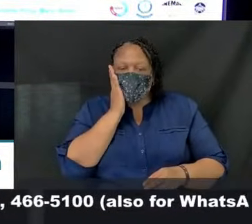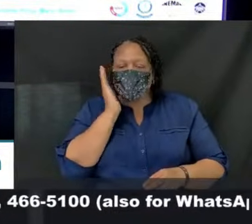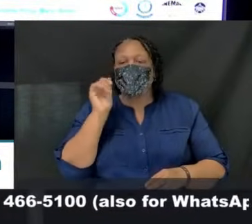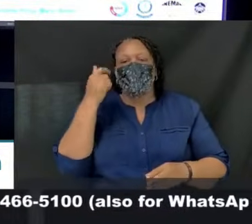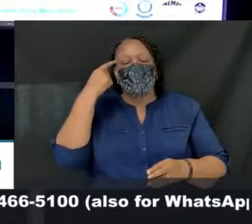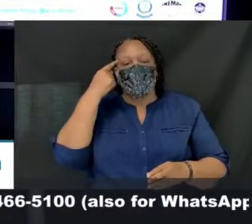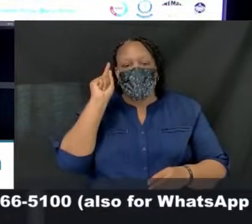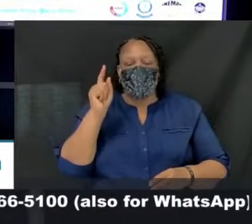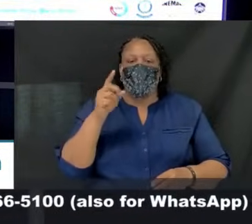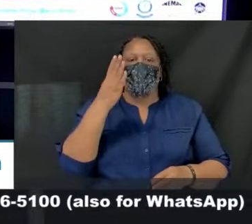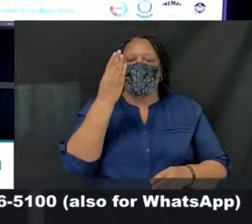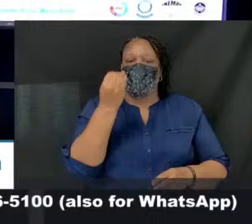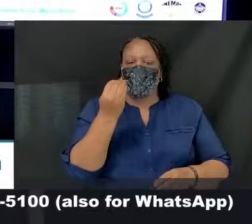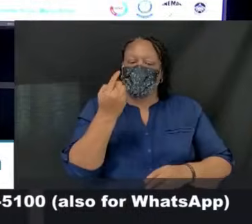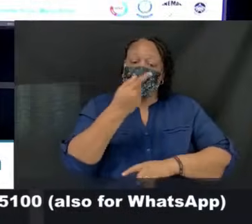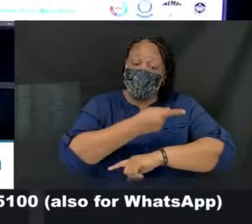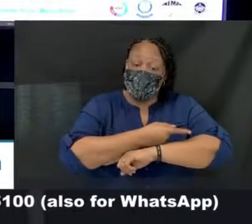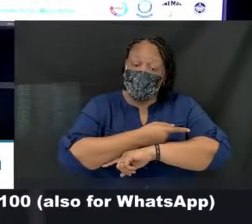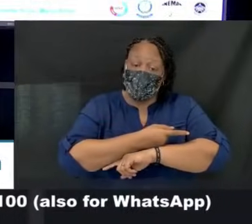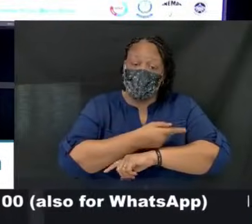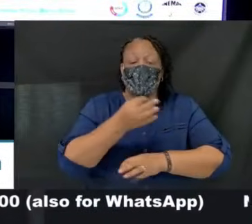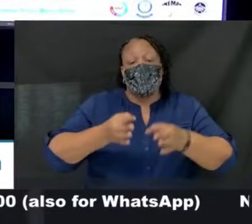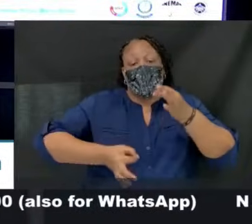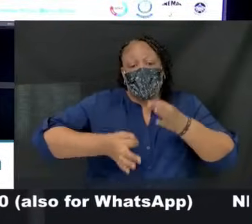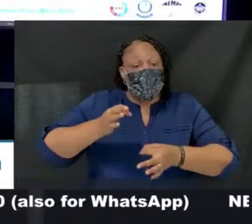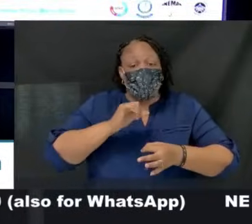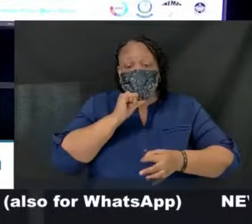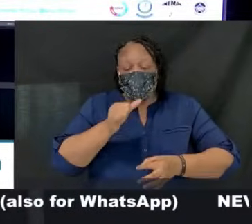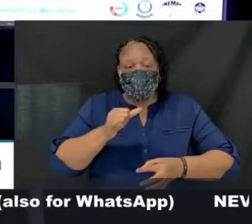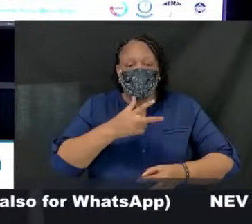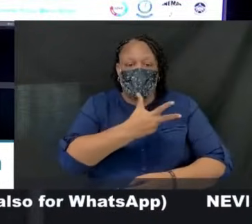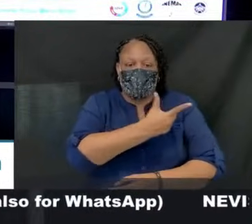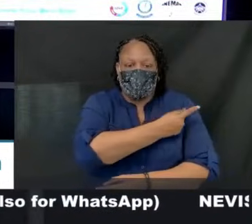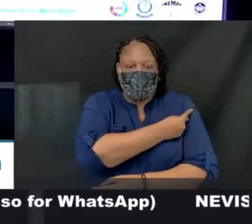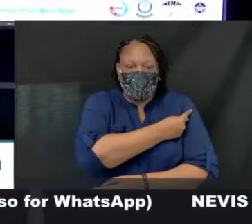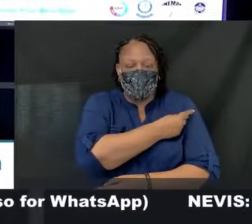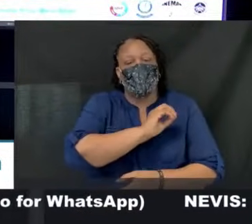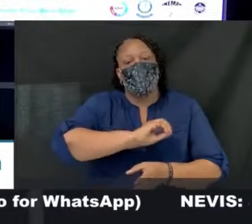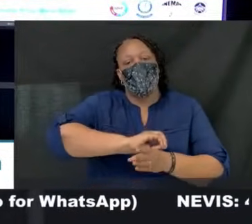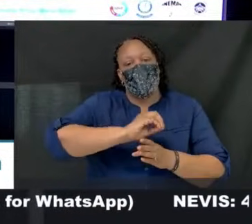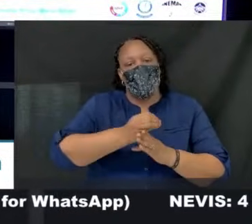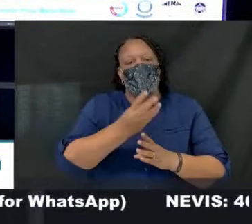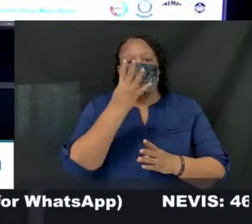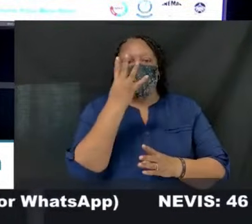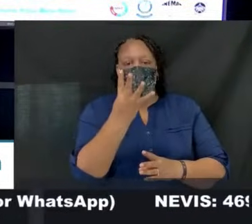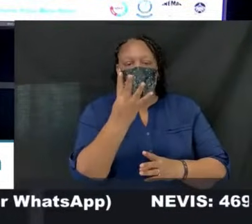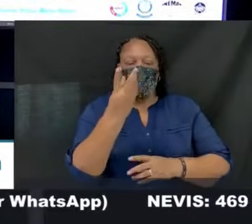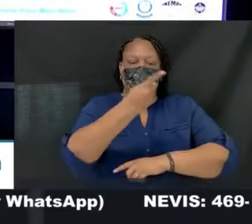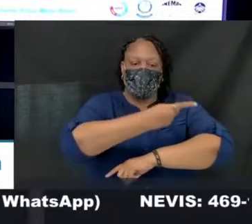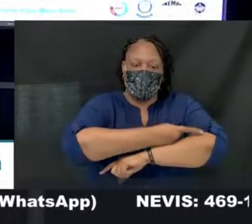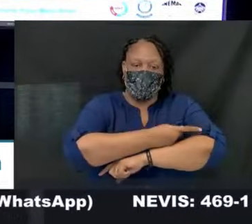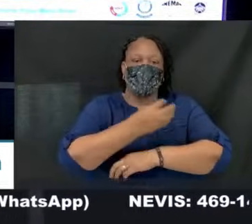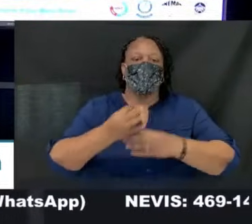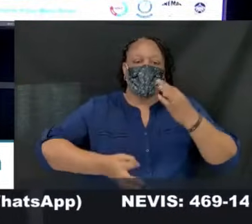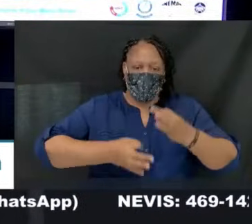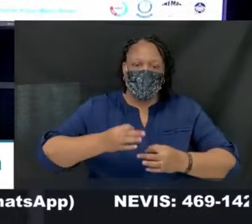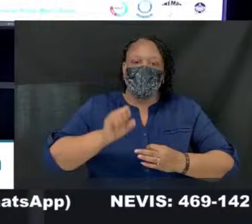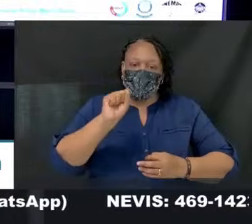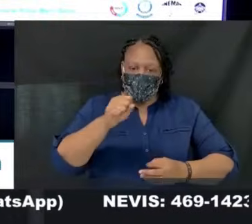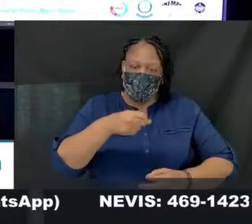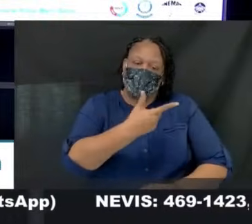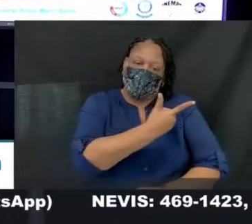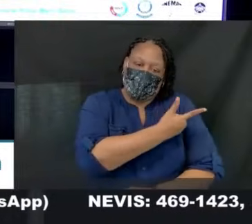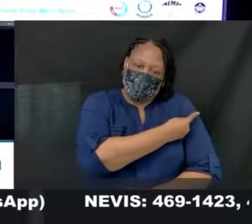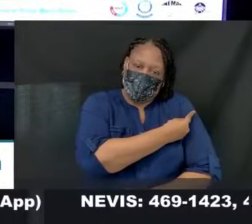hotel or quarantine facility for a period of 4 days. And subsection C states,